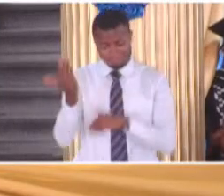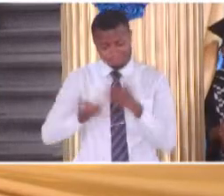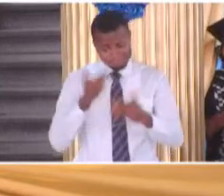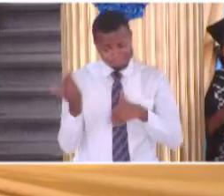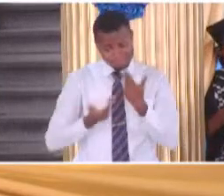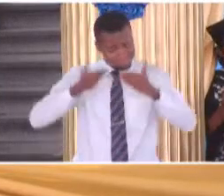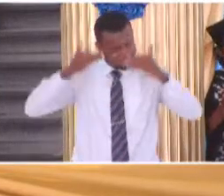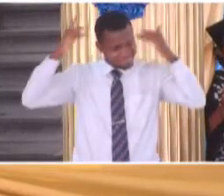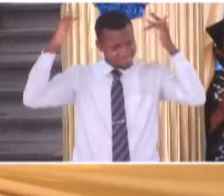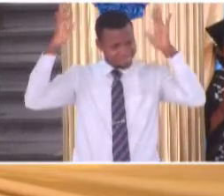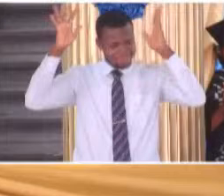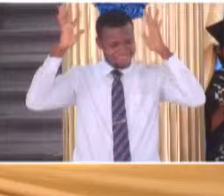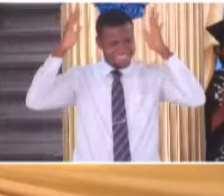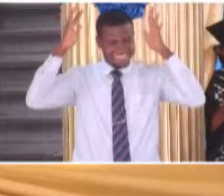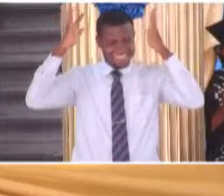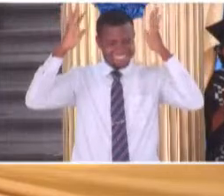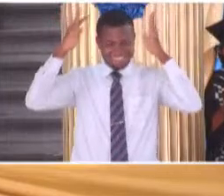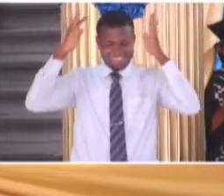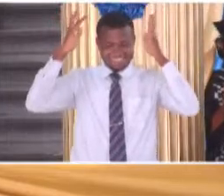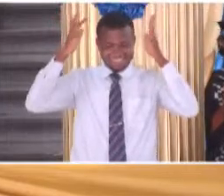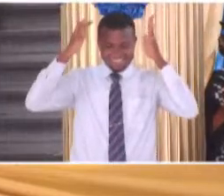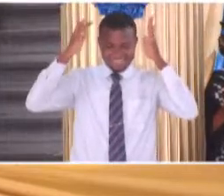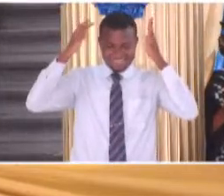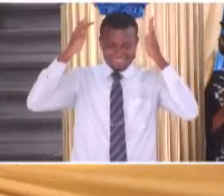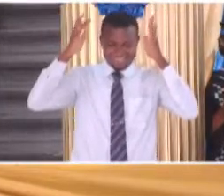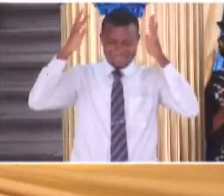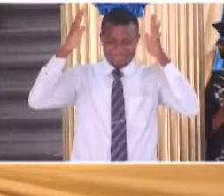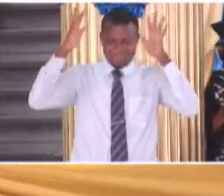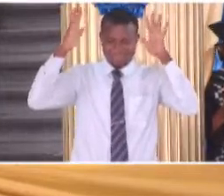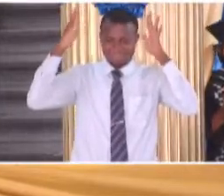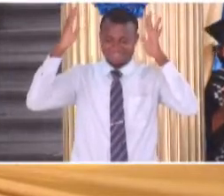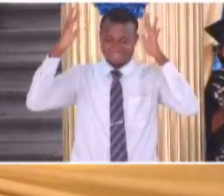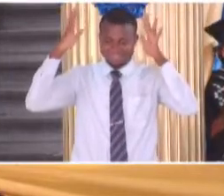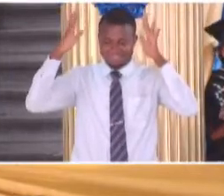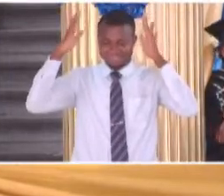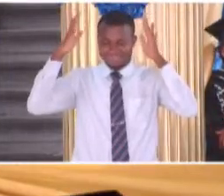the Provost of the College of Education.